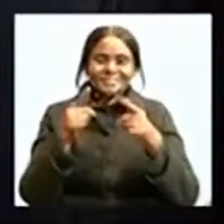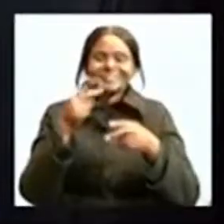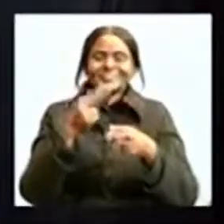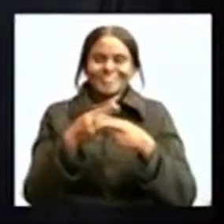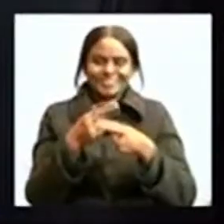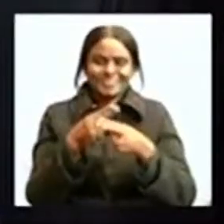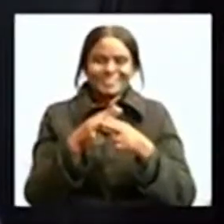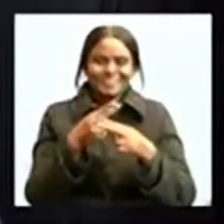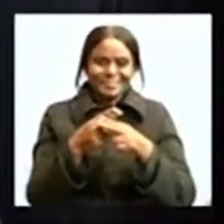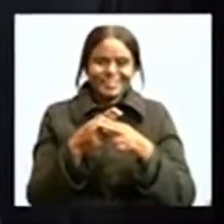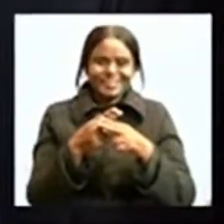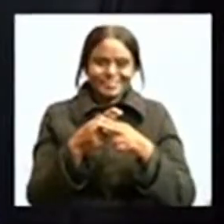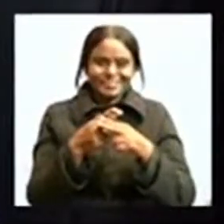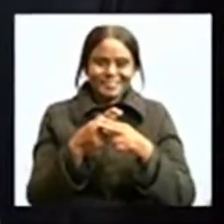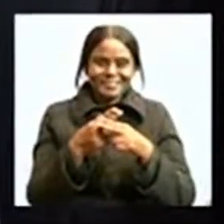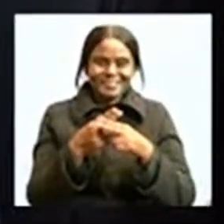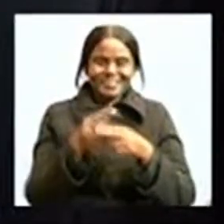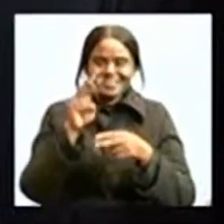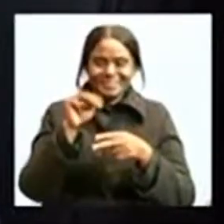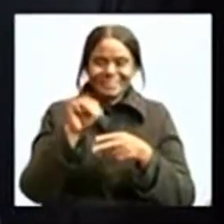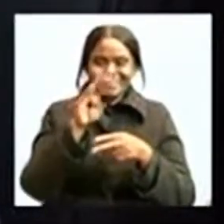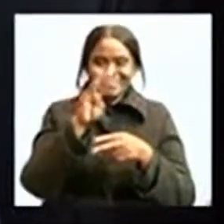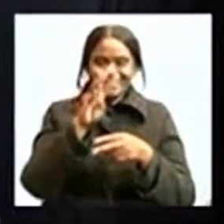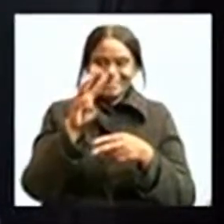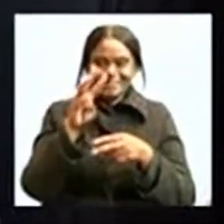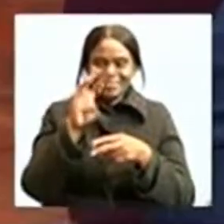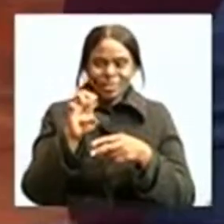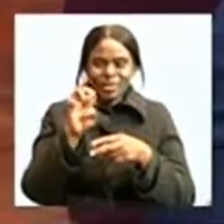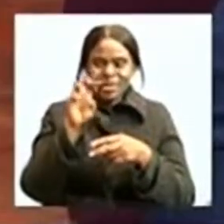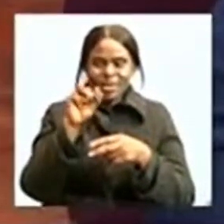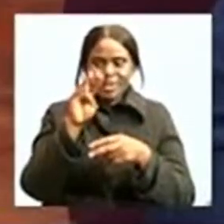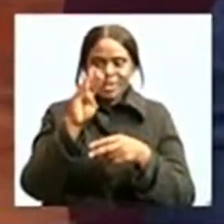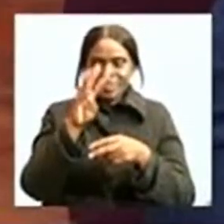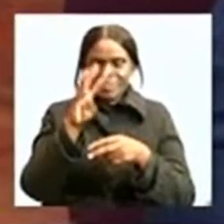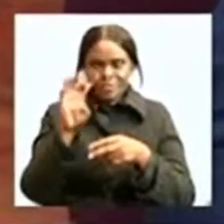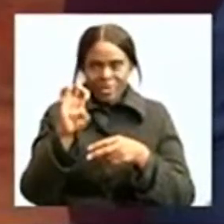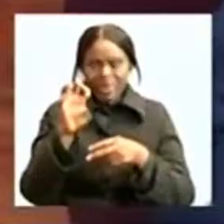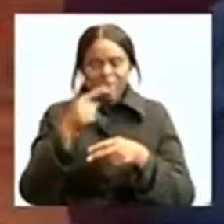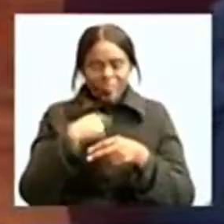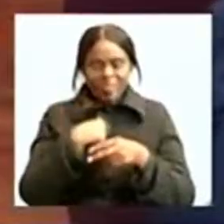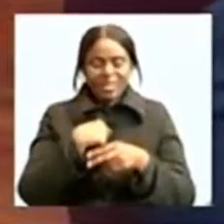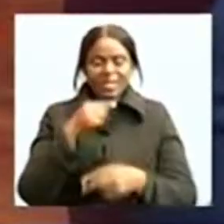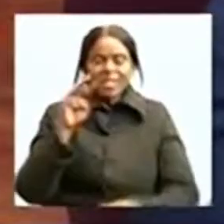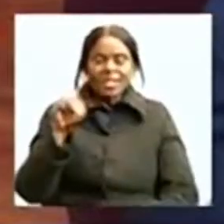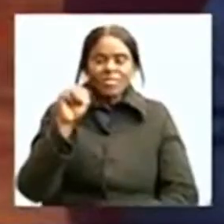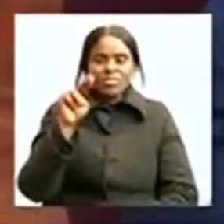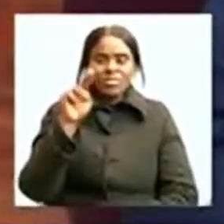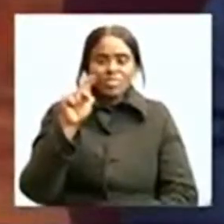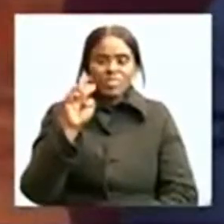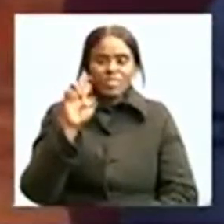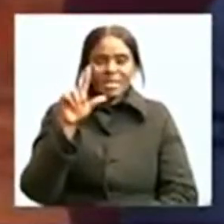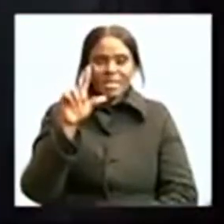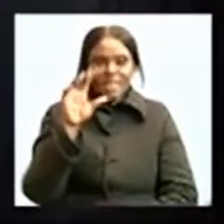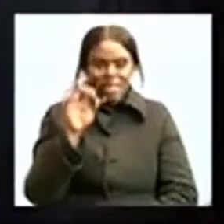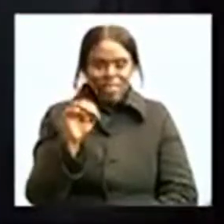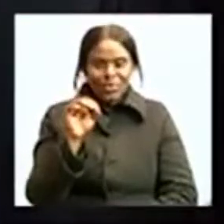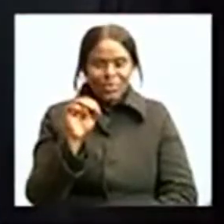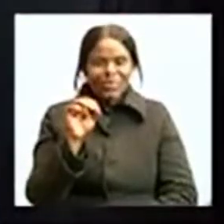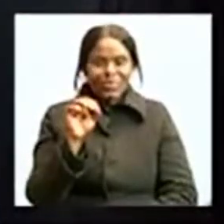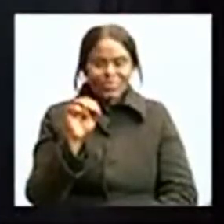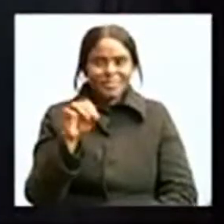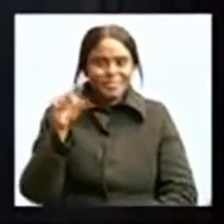name. Mbwe, mbwe, mbwe. But I am Misheki